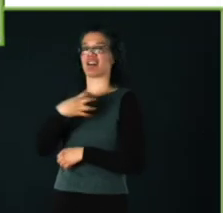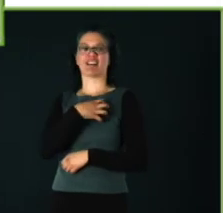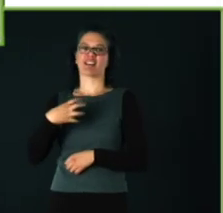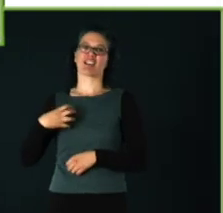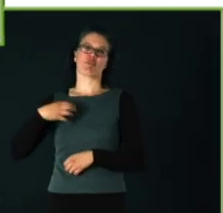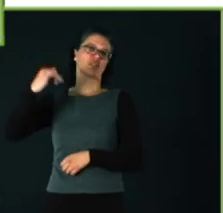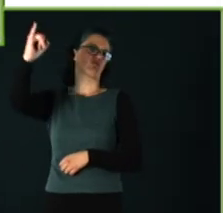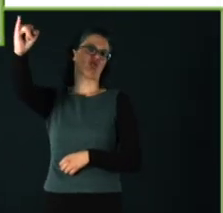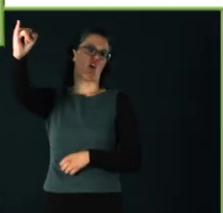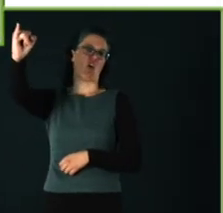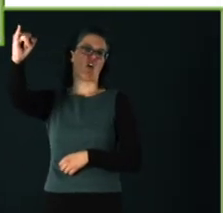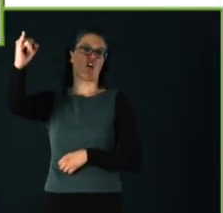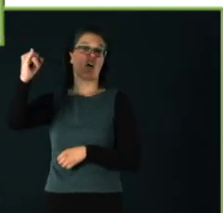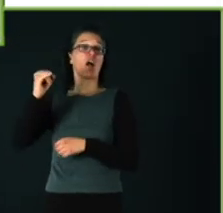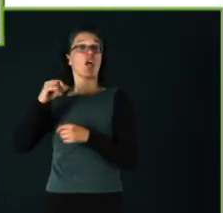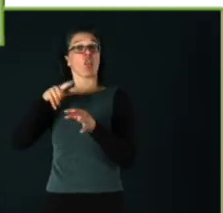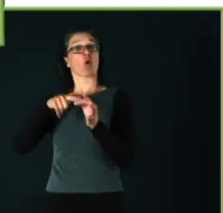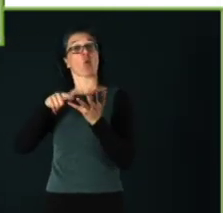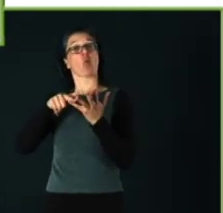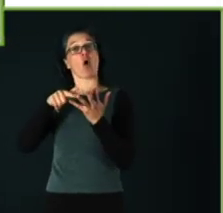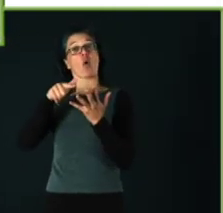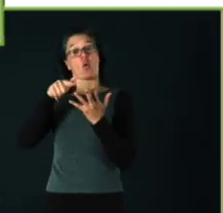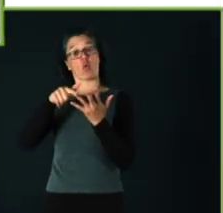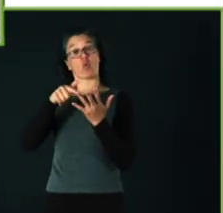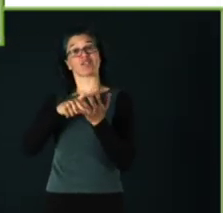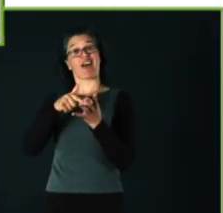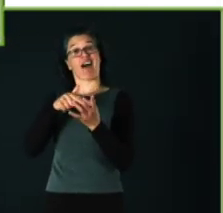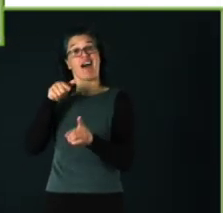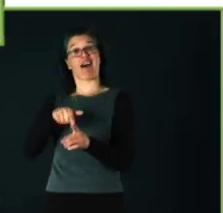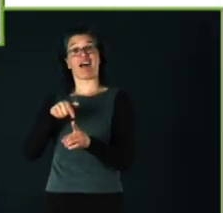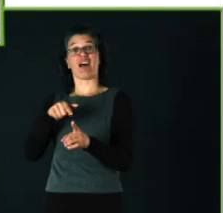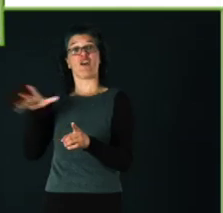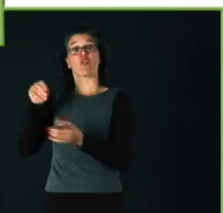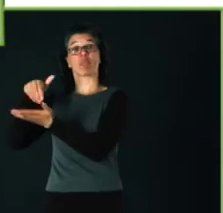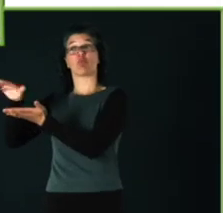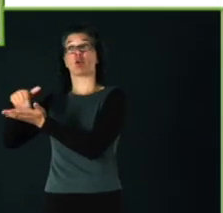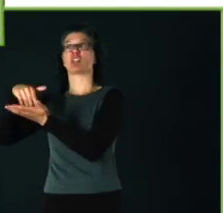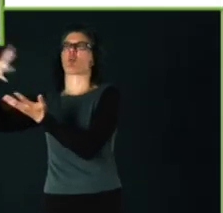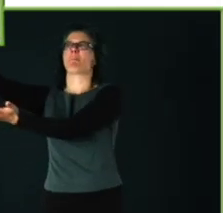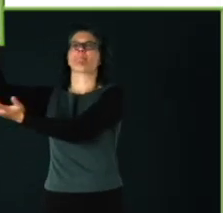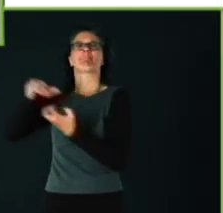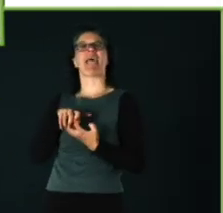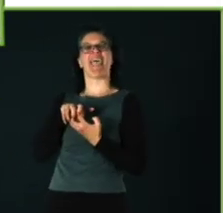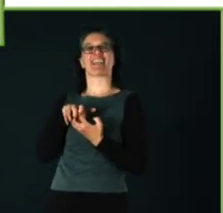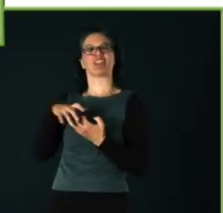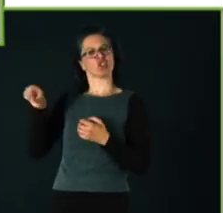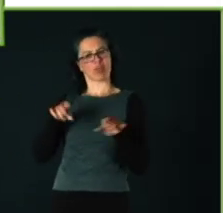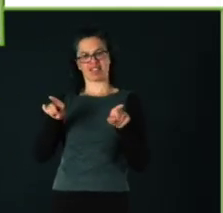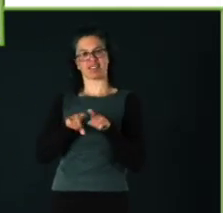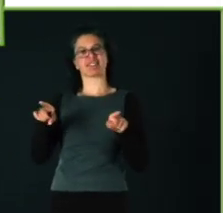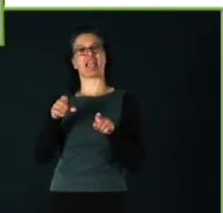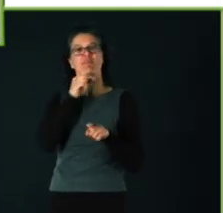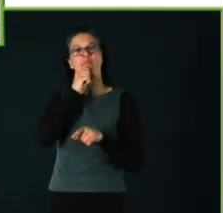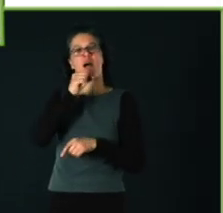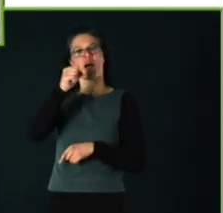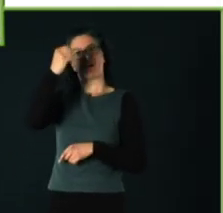off the commercial people, and our own fish guys should have the same numbers that we always had or we'd had in the future and should have in the